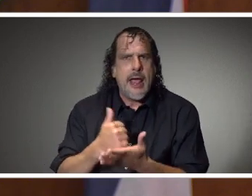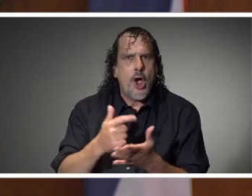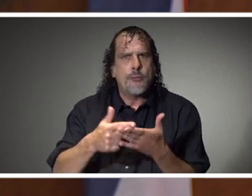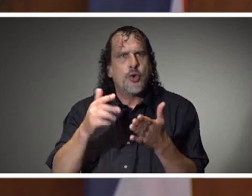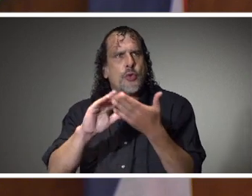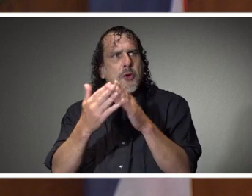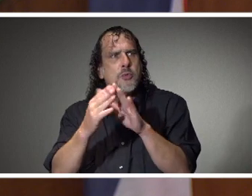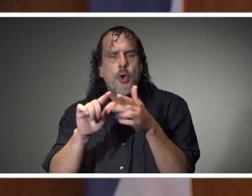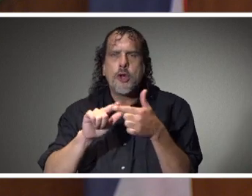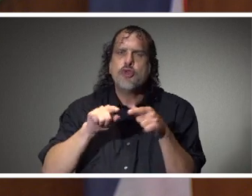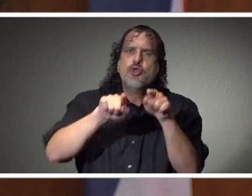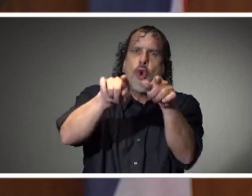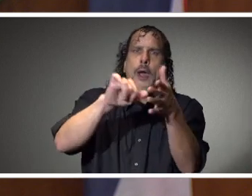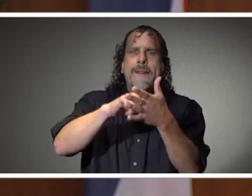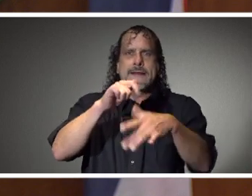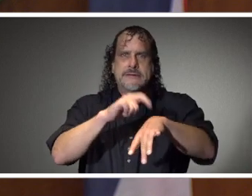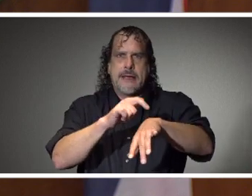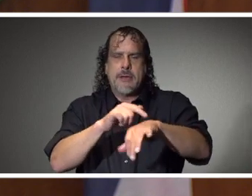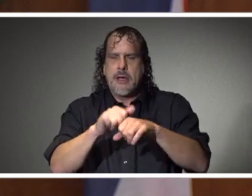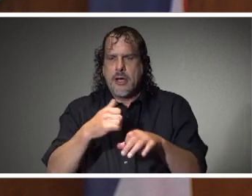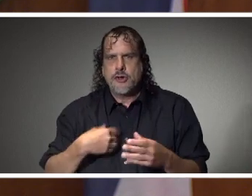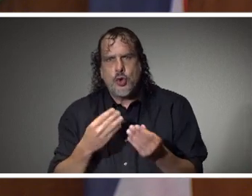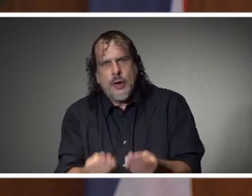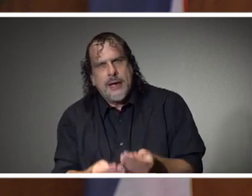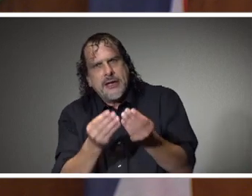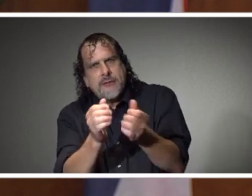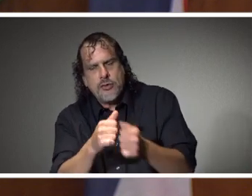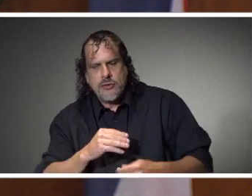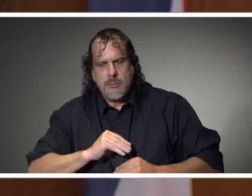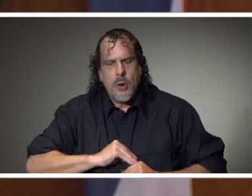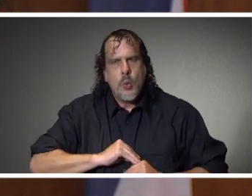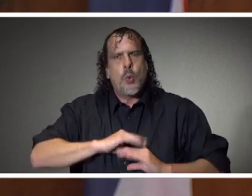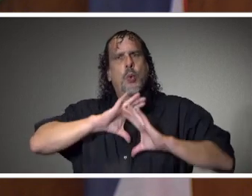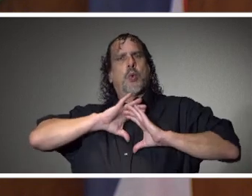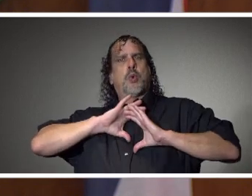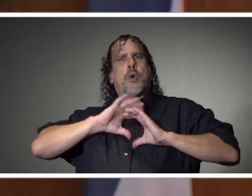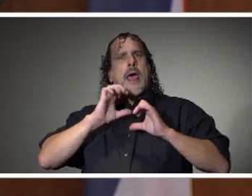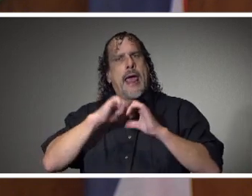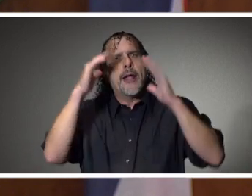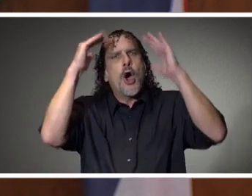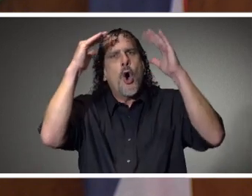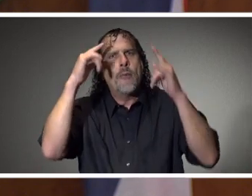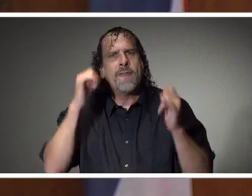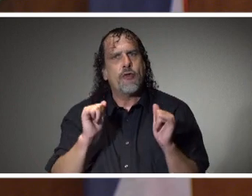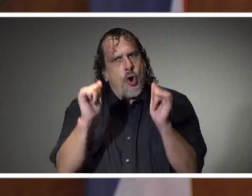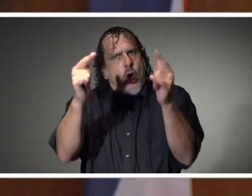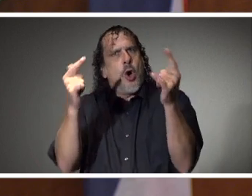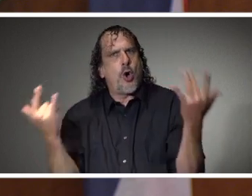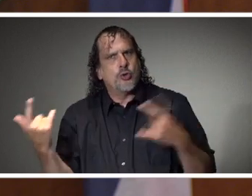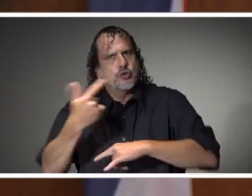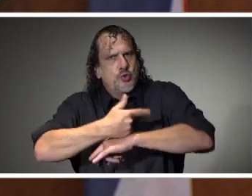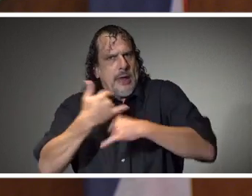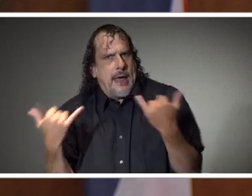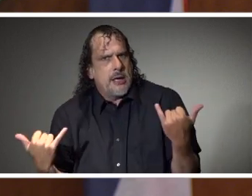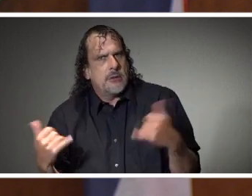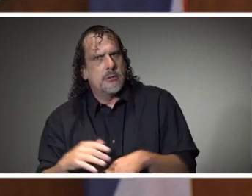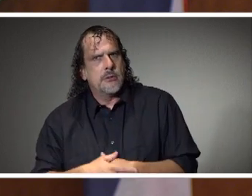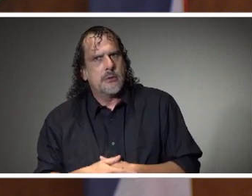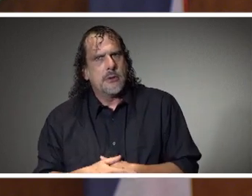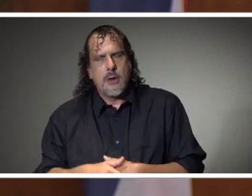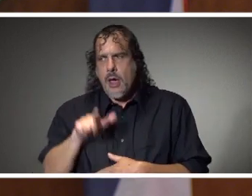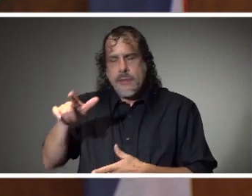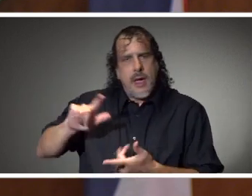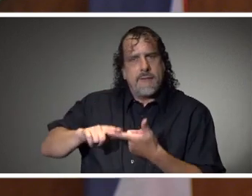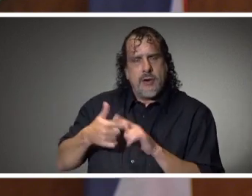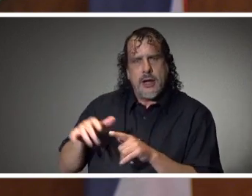during this time to share some words of encouragement and hope with everyone this afternoon. That friend